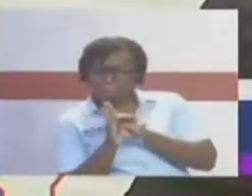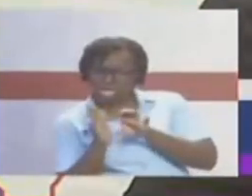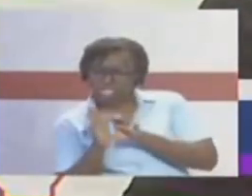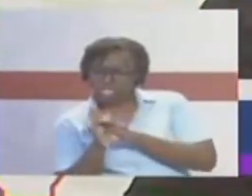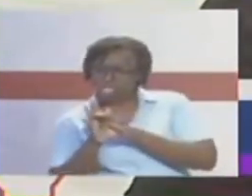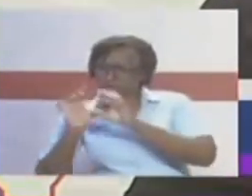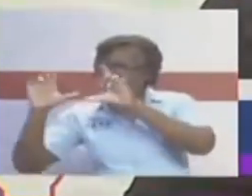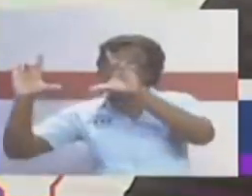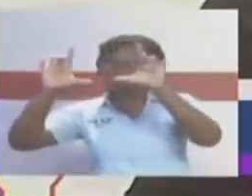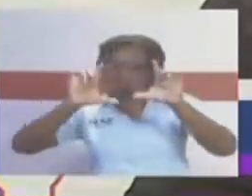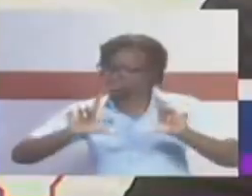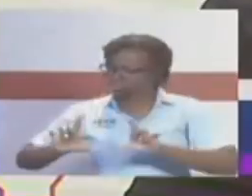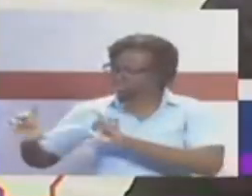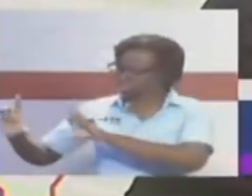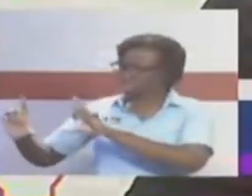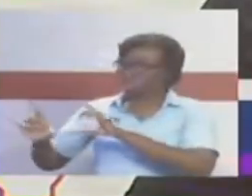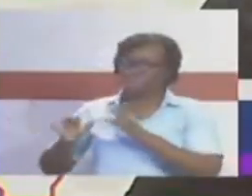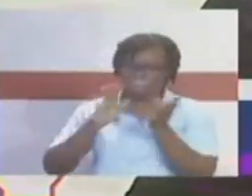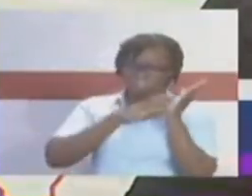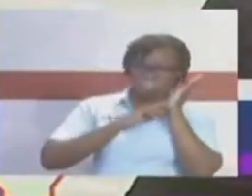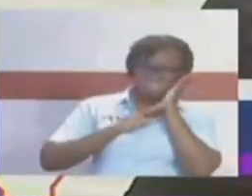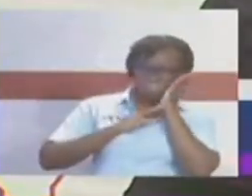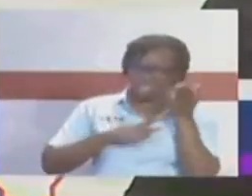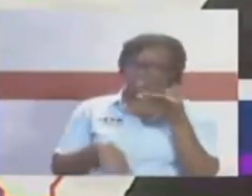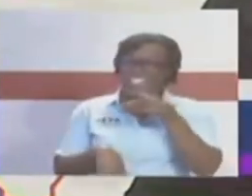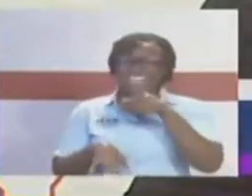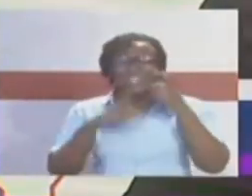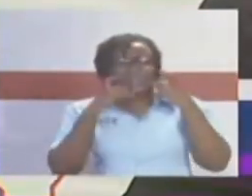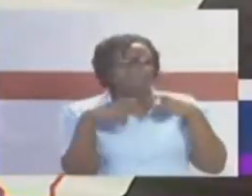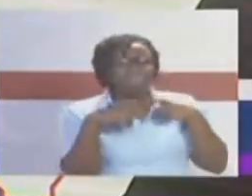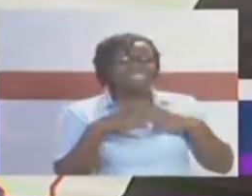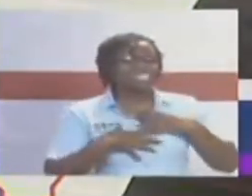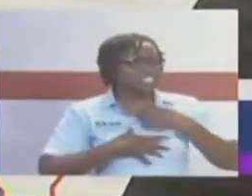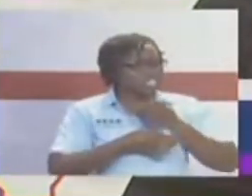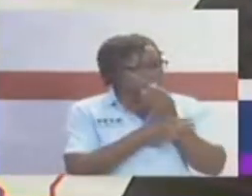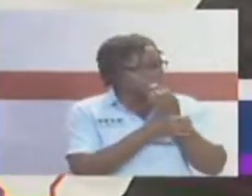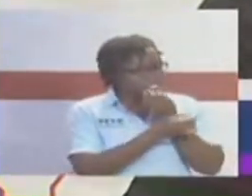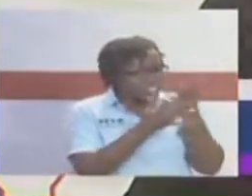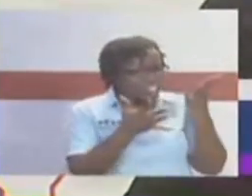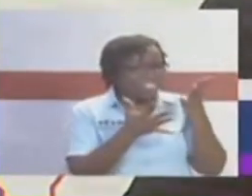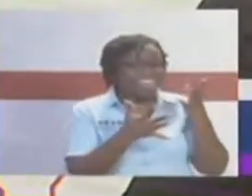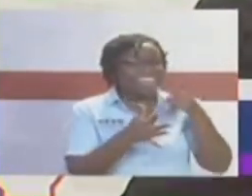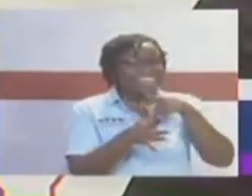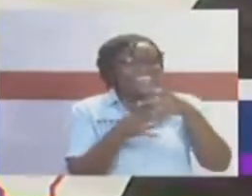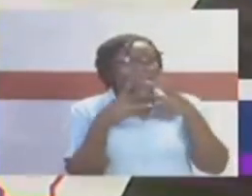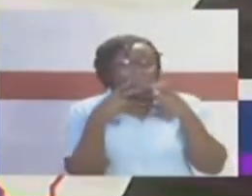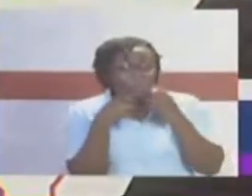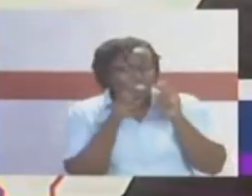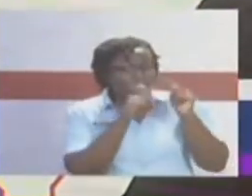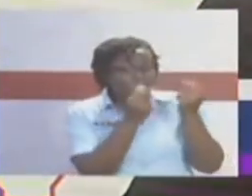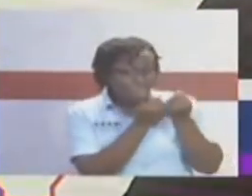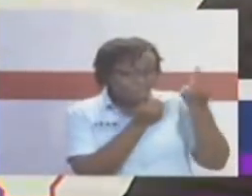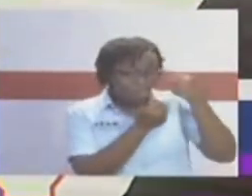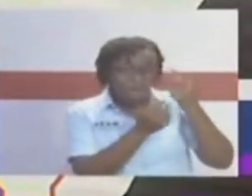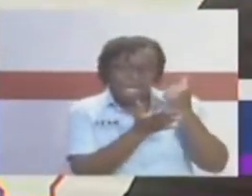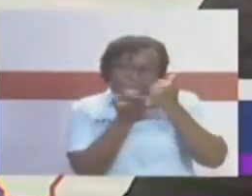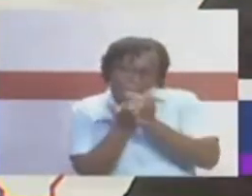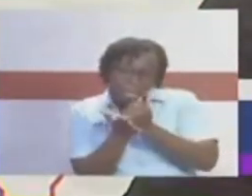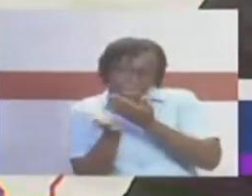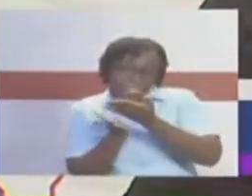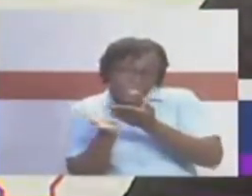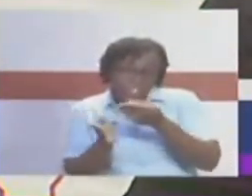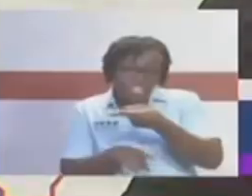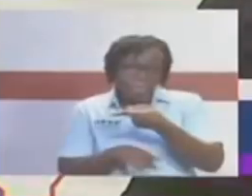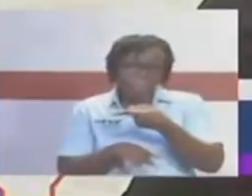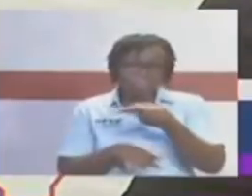bed. He cries and just shares his feelings. He's grateful to the team for serving him. He shares with me every day I'm